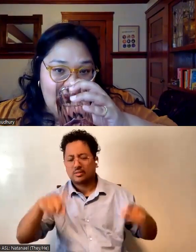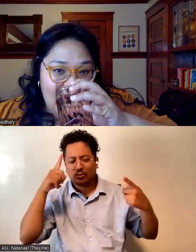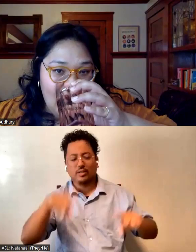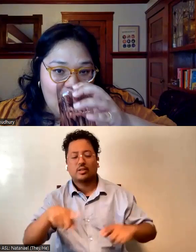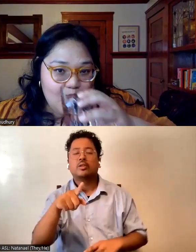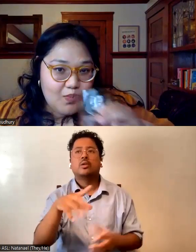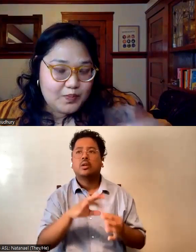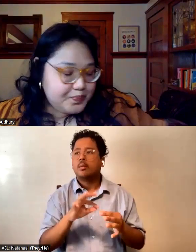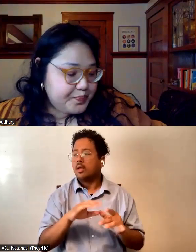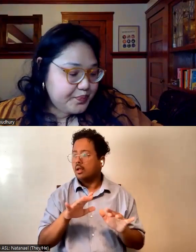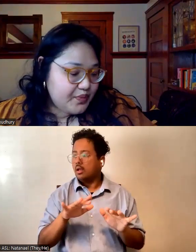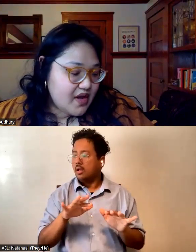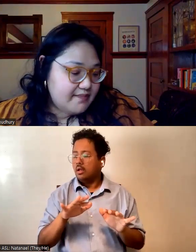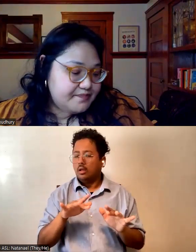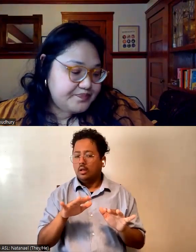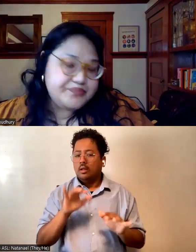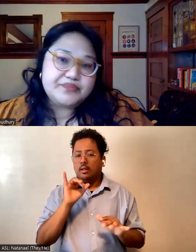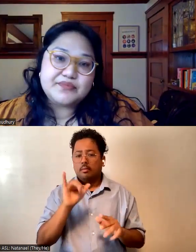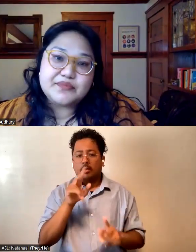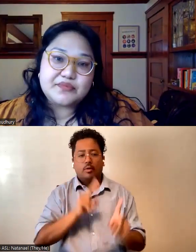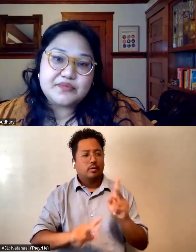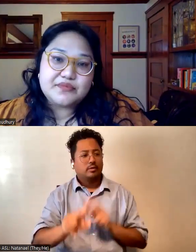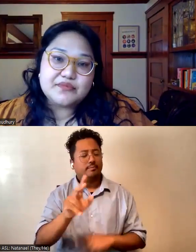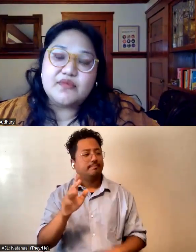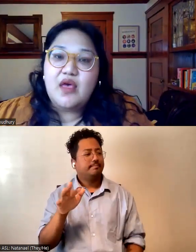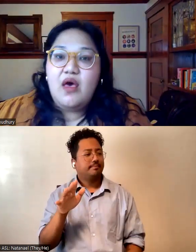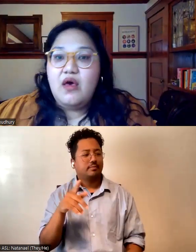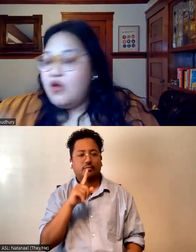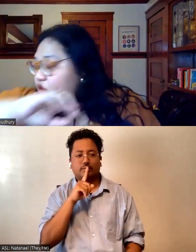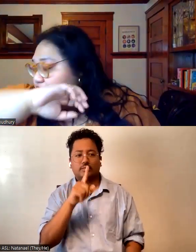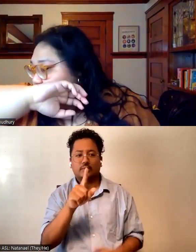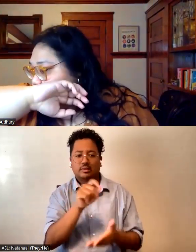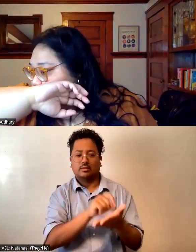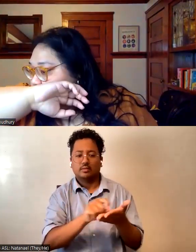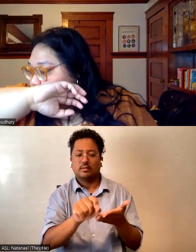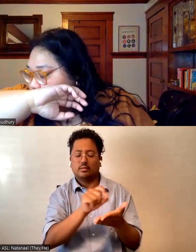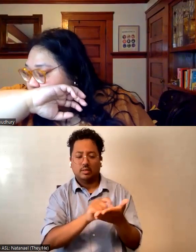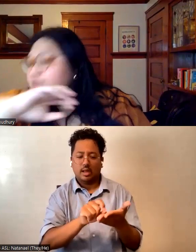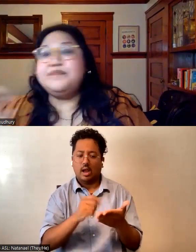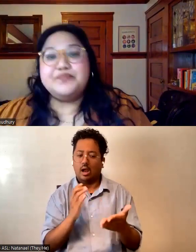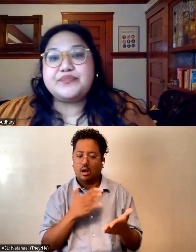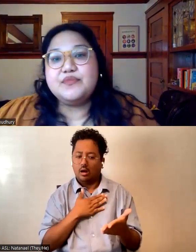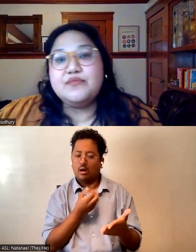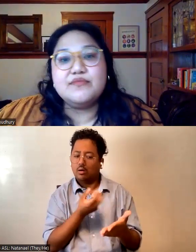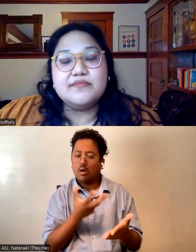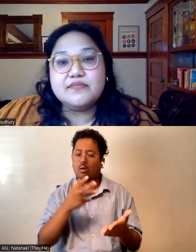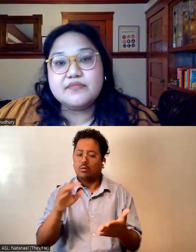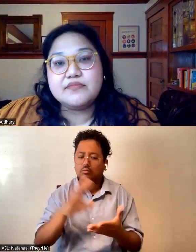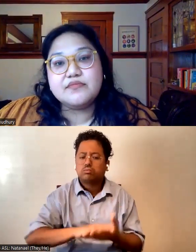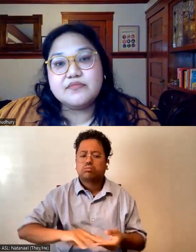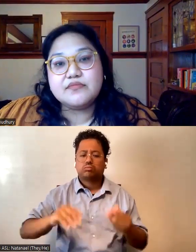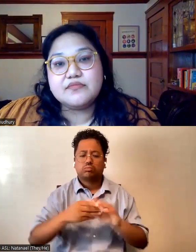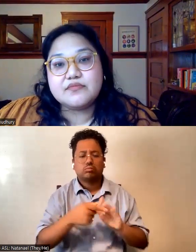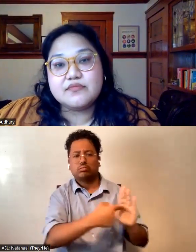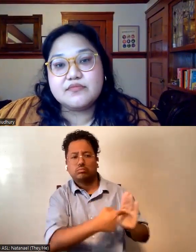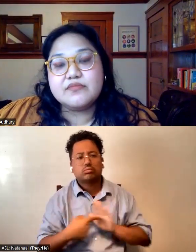about inscrutability, you're talking about writing ourselves into existence. You're talking about helping an audience